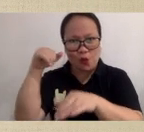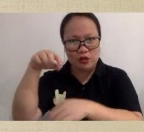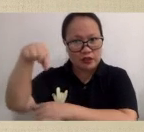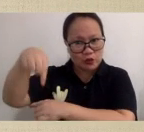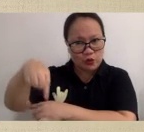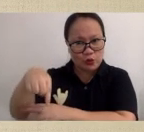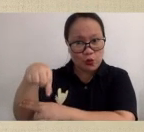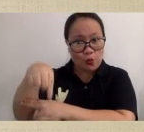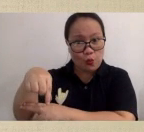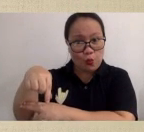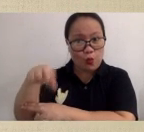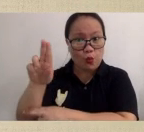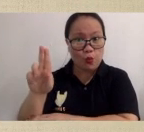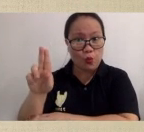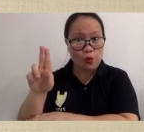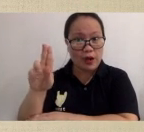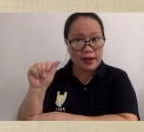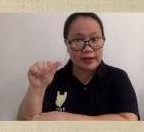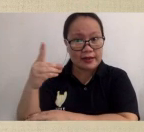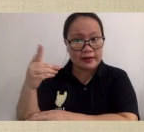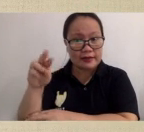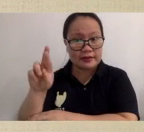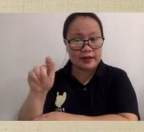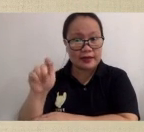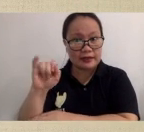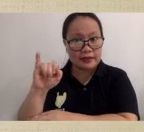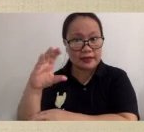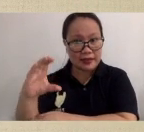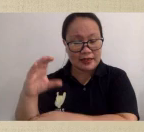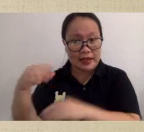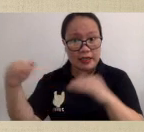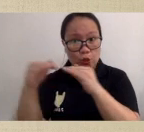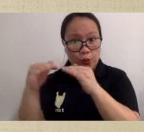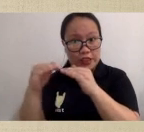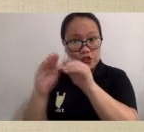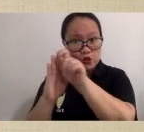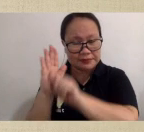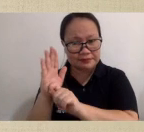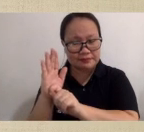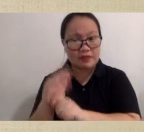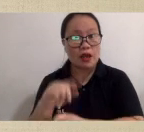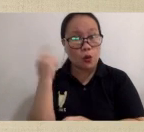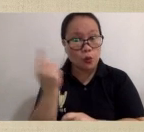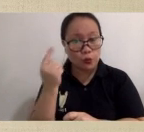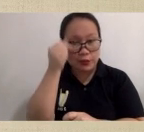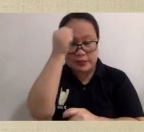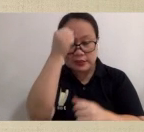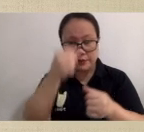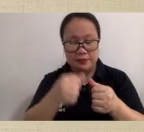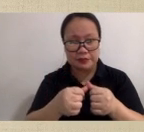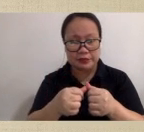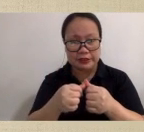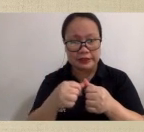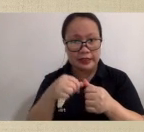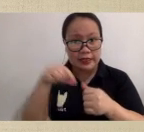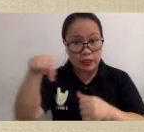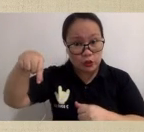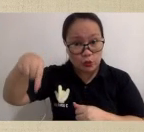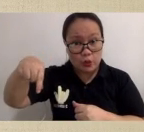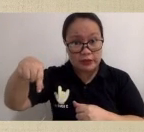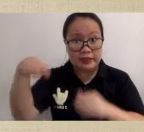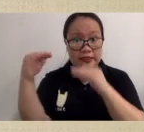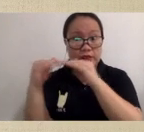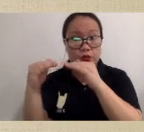this as quadratic equation. Now, always remember that a quadratic equation can